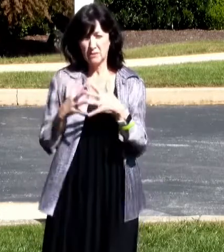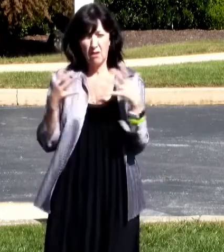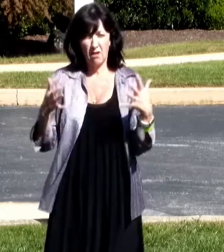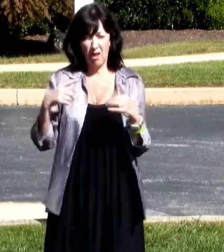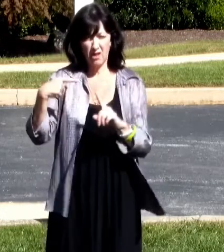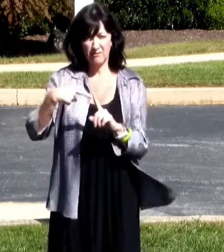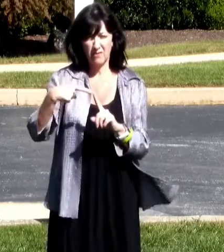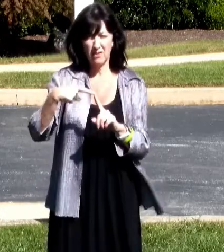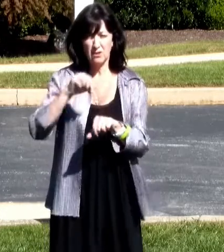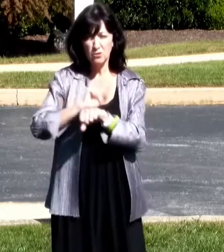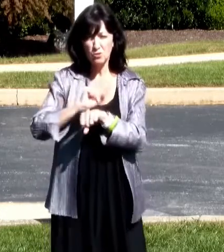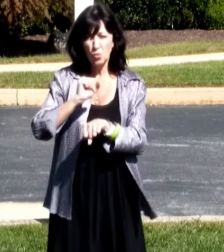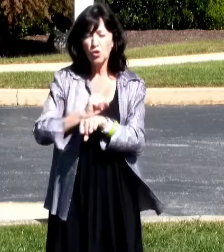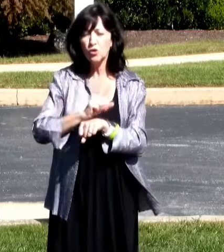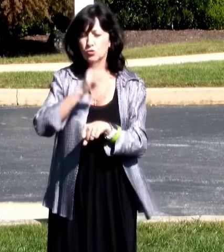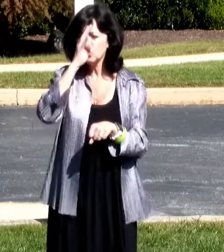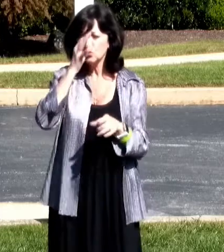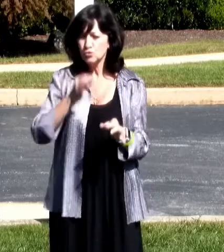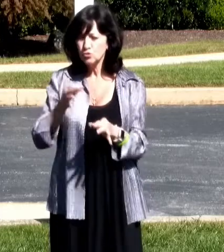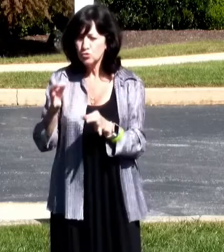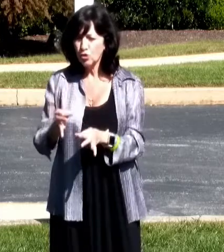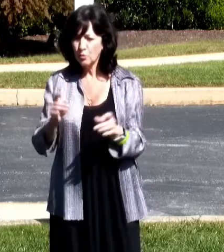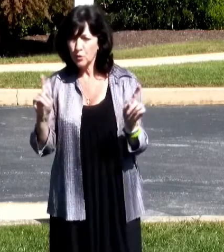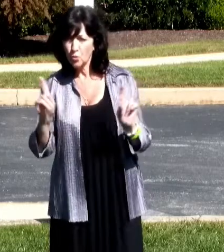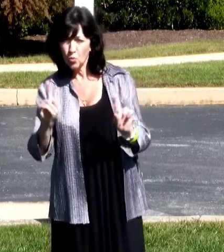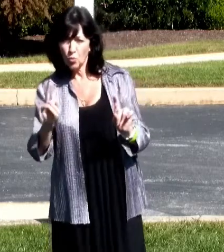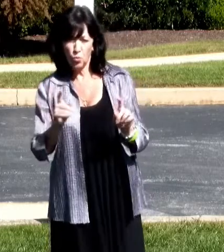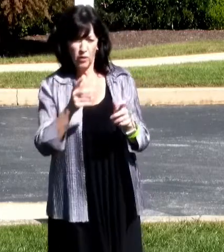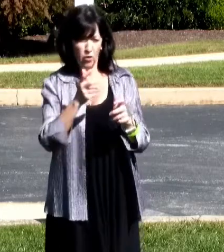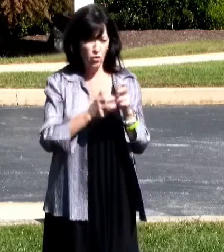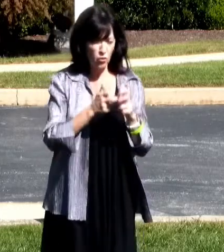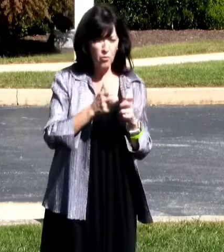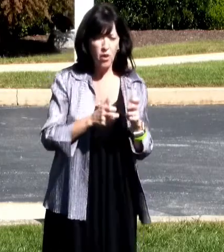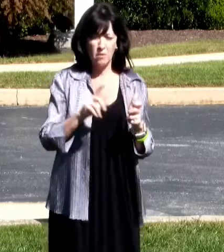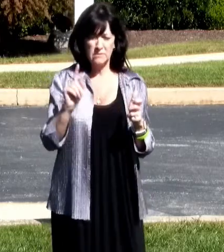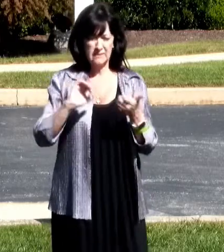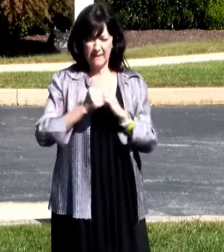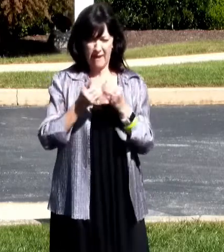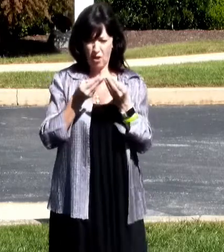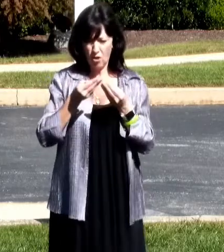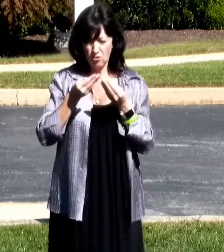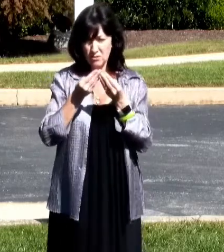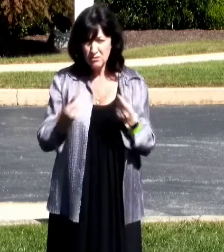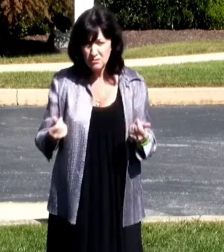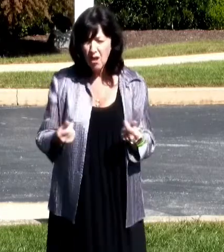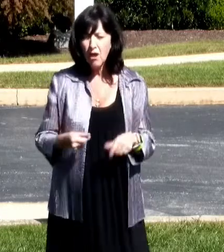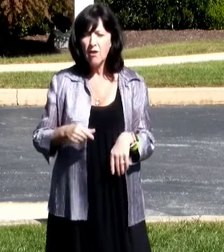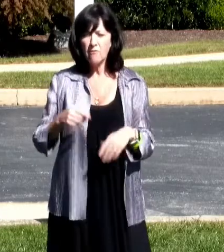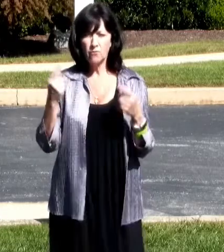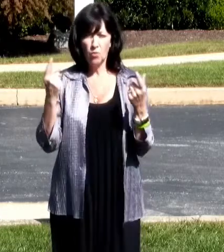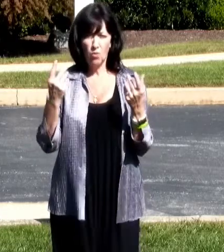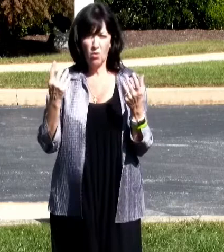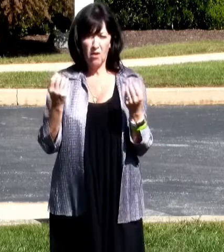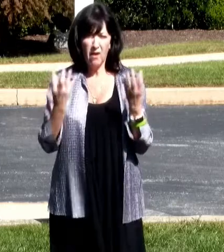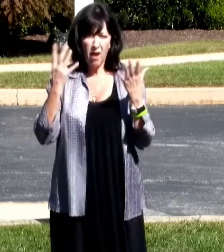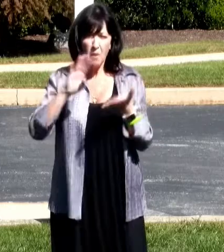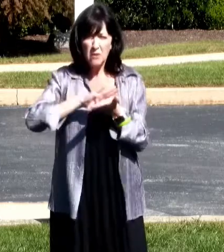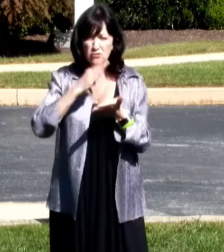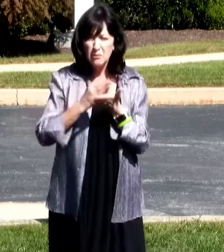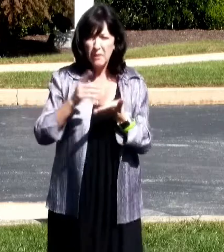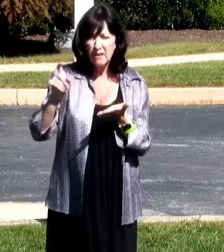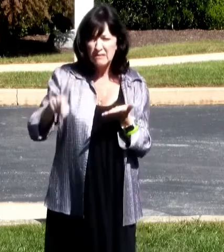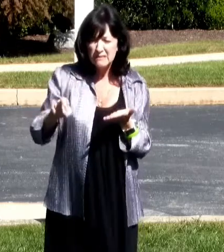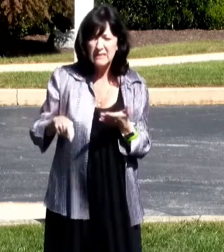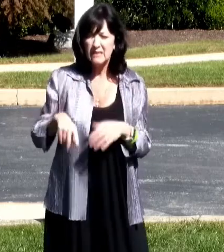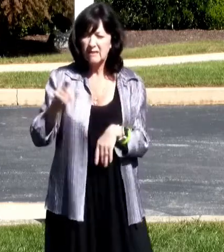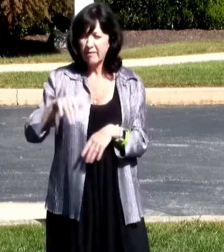to determine what amount is being spent in different areas and to approve those insurance contracts